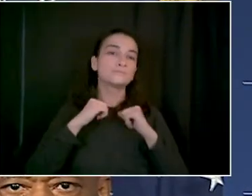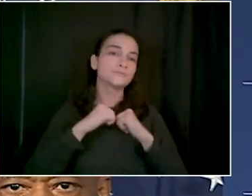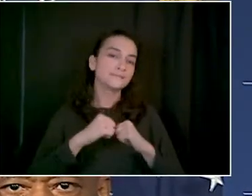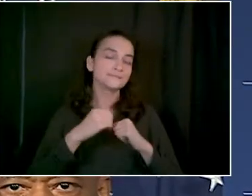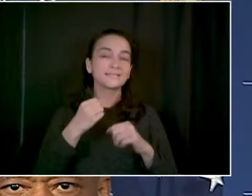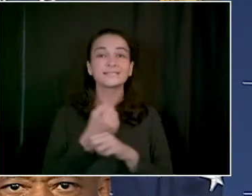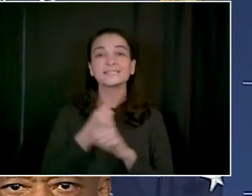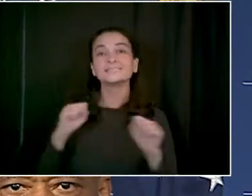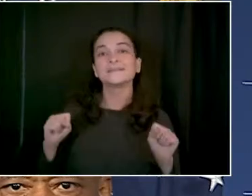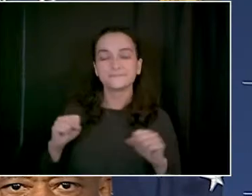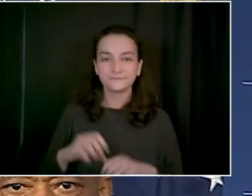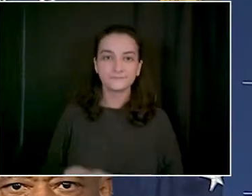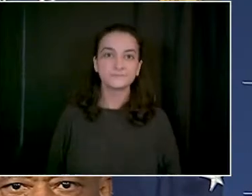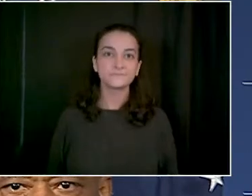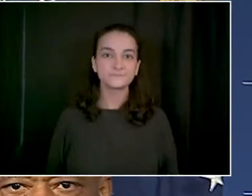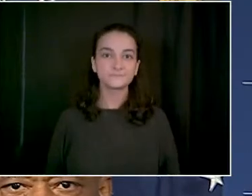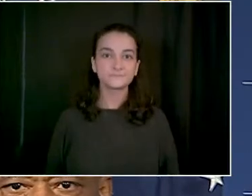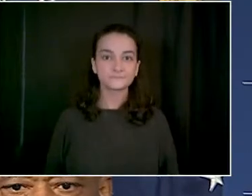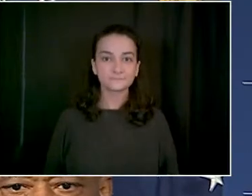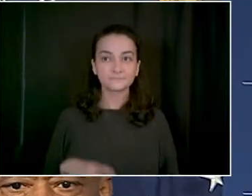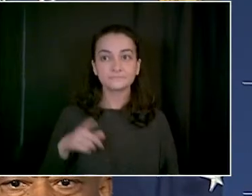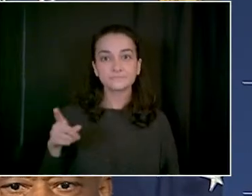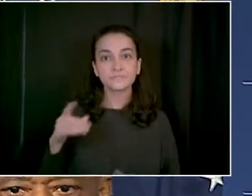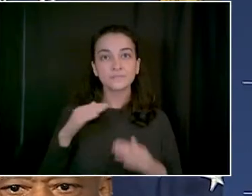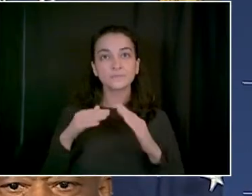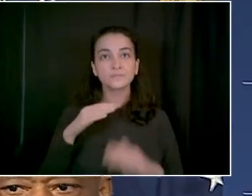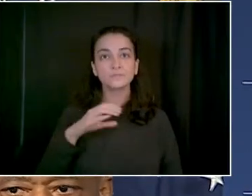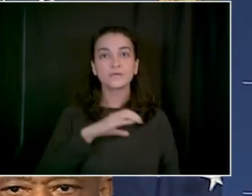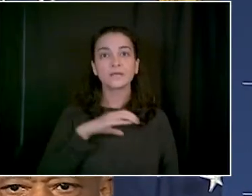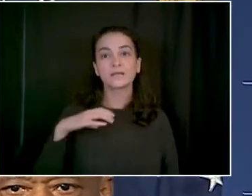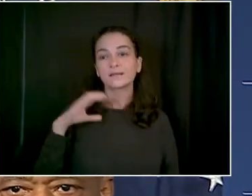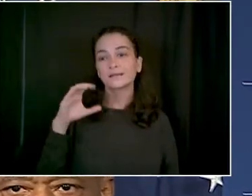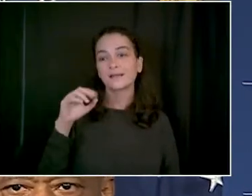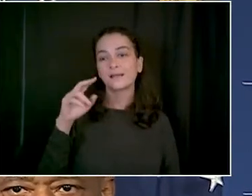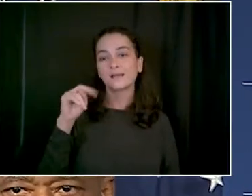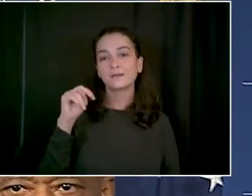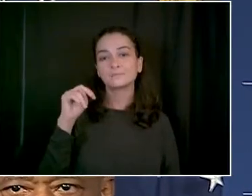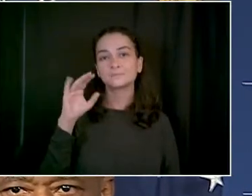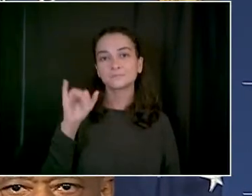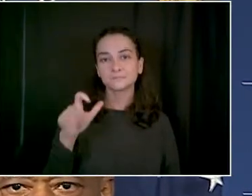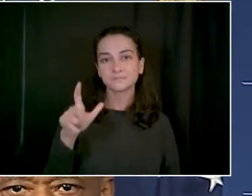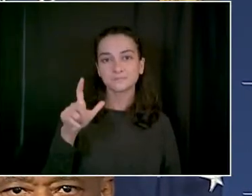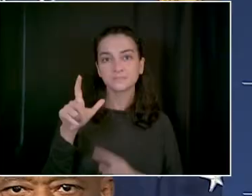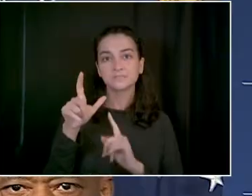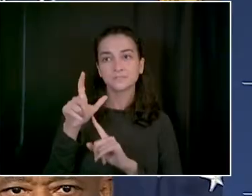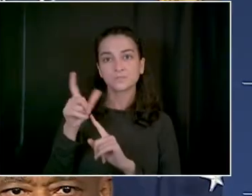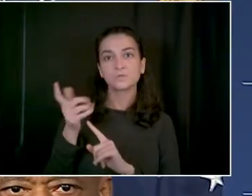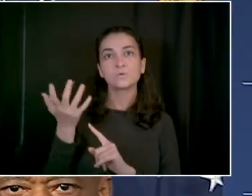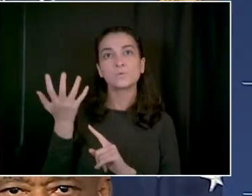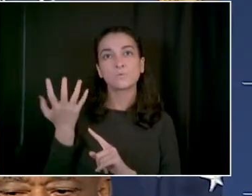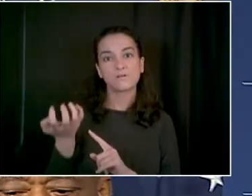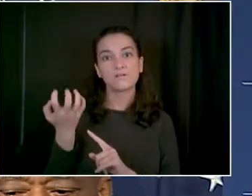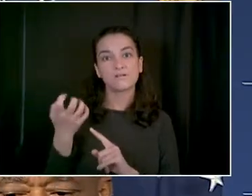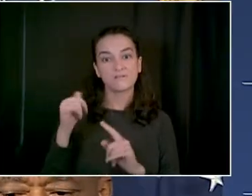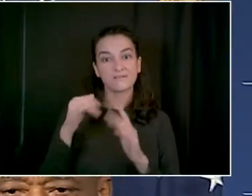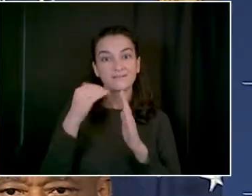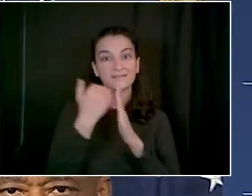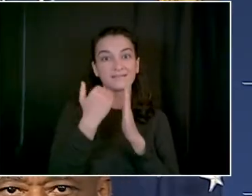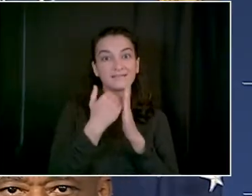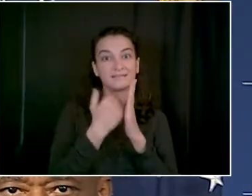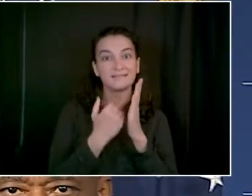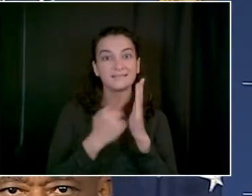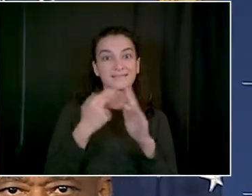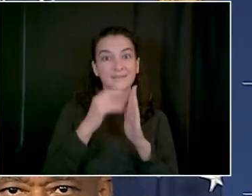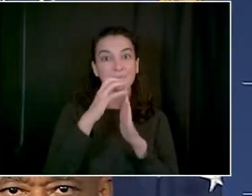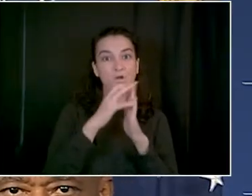city council to stop legislating against our cops and to start legislating for public safety.